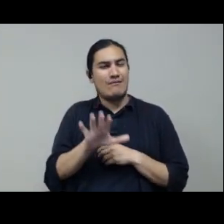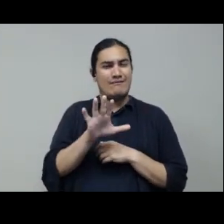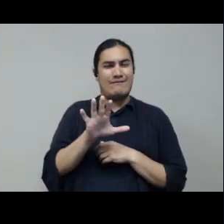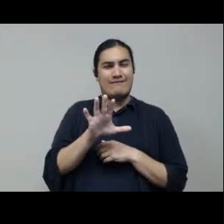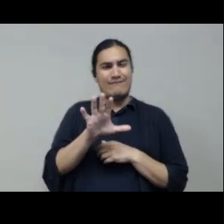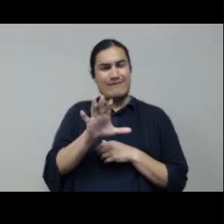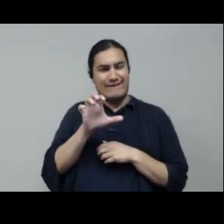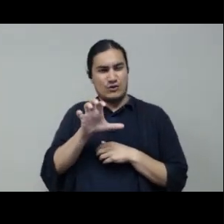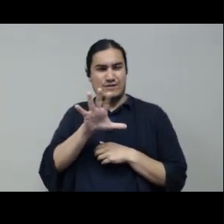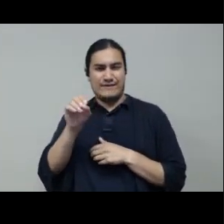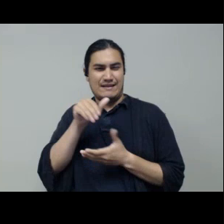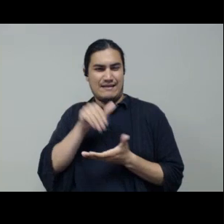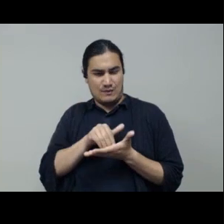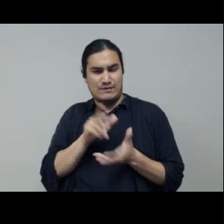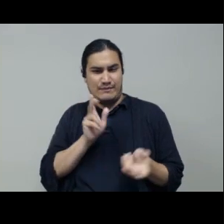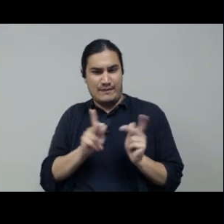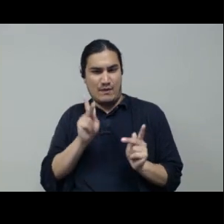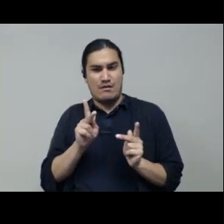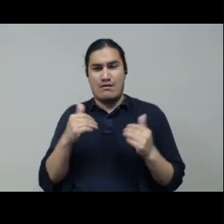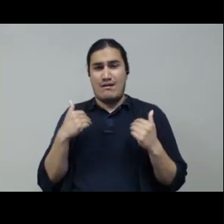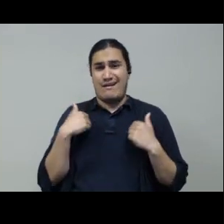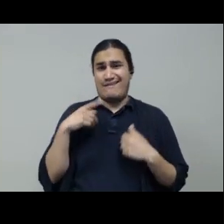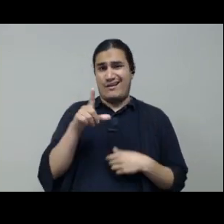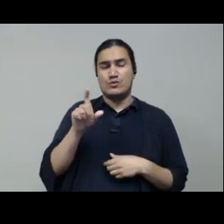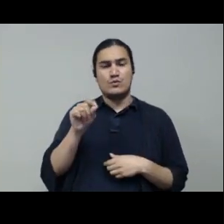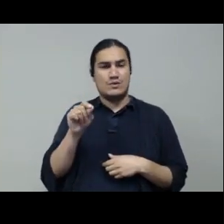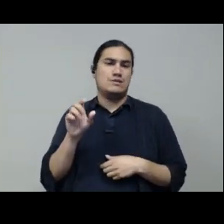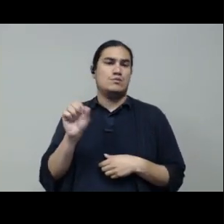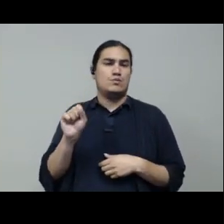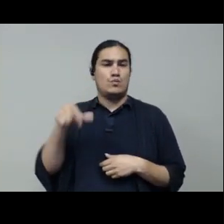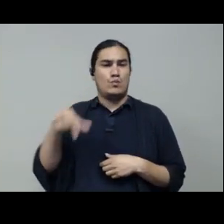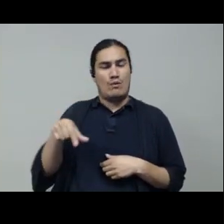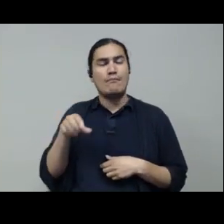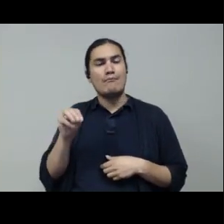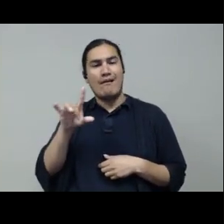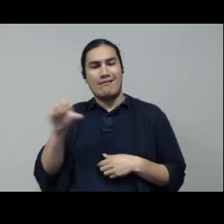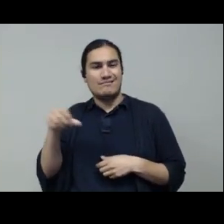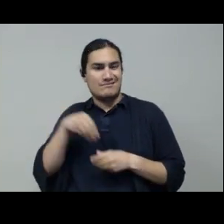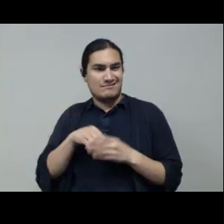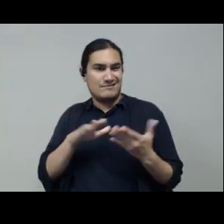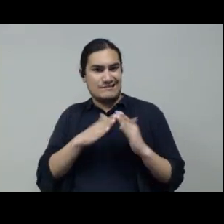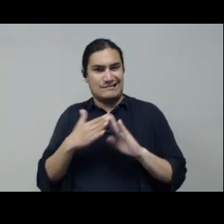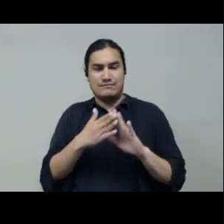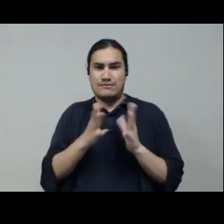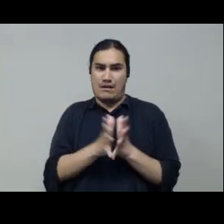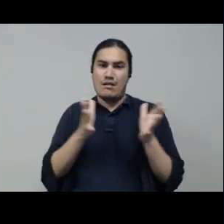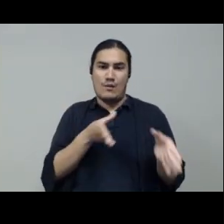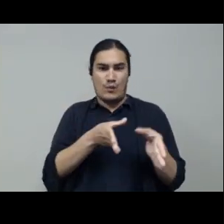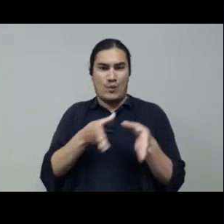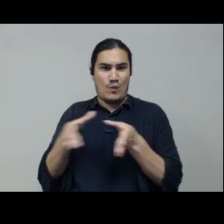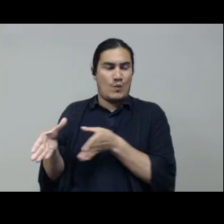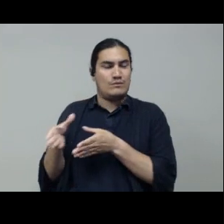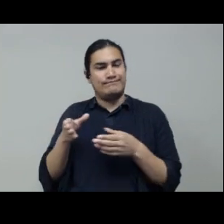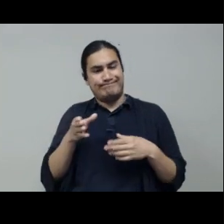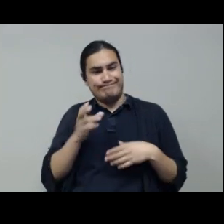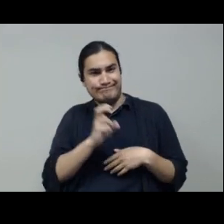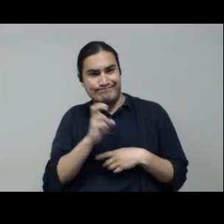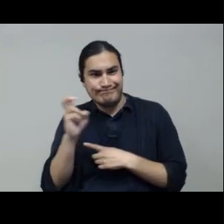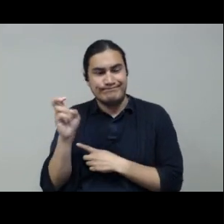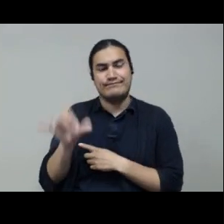550,000. We have 120 square miles within the city, so that's a lot of roads to traverse.